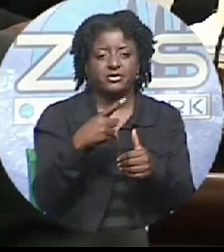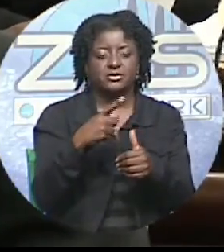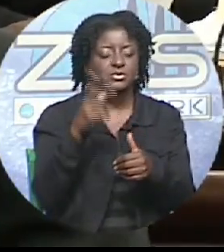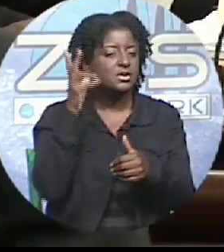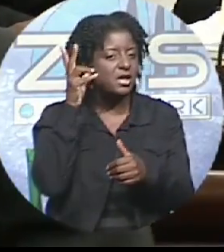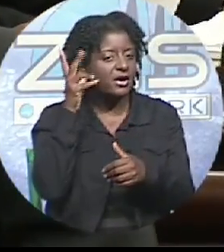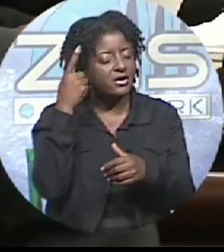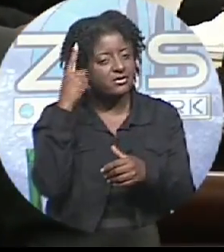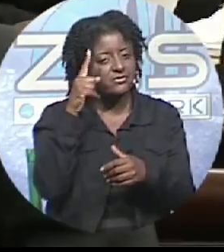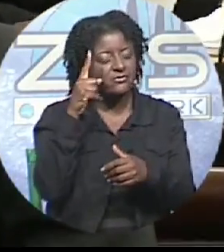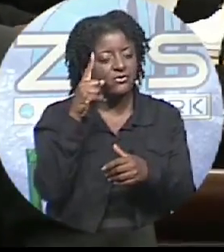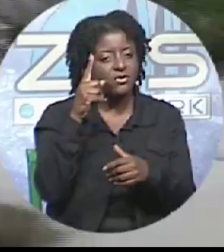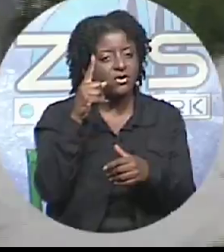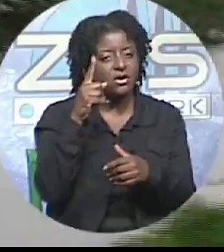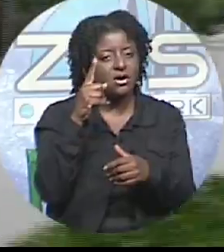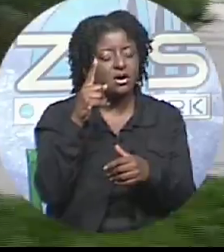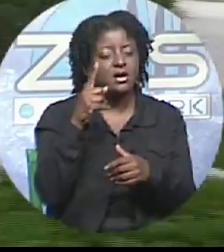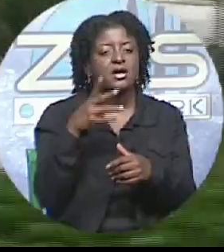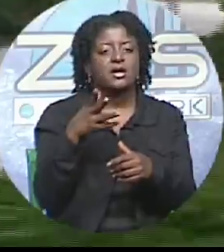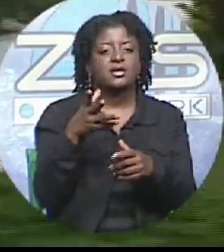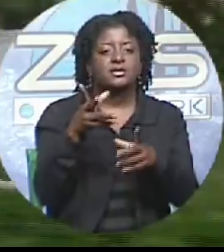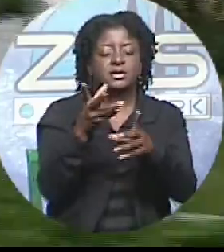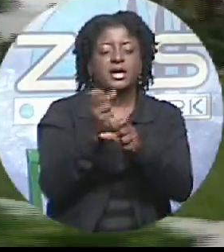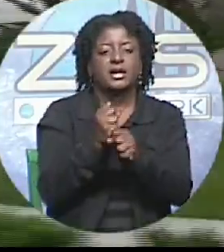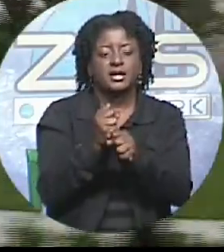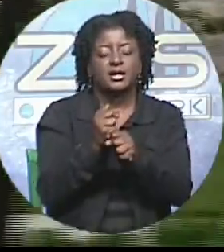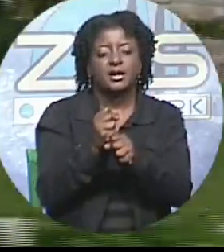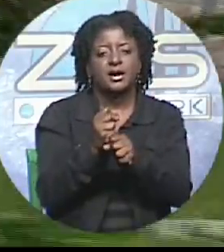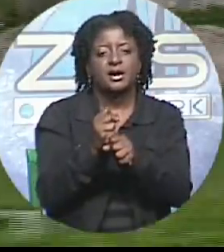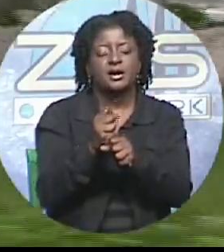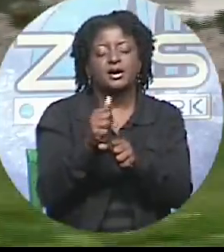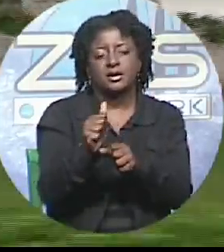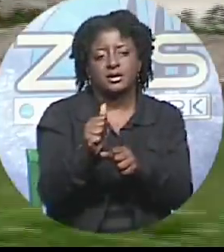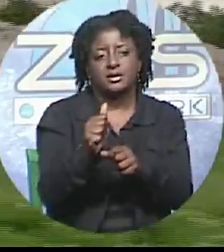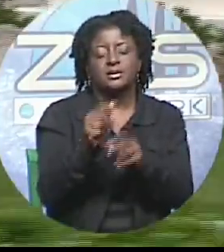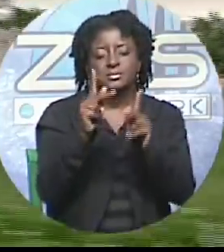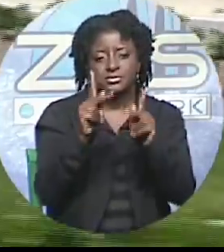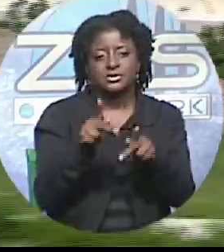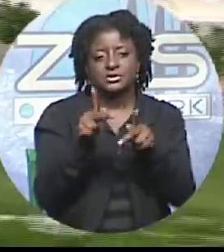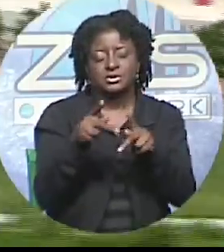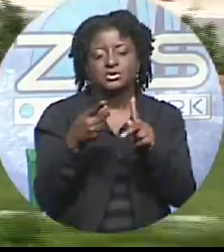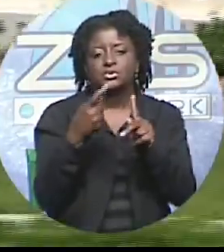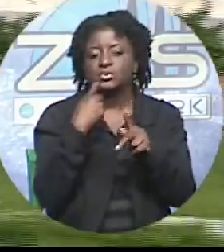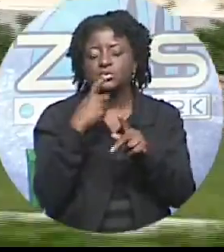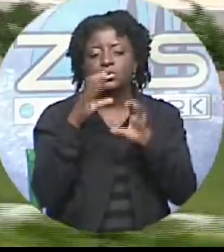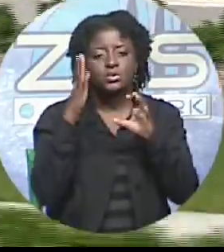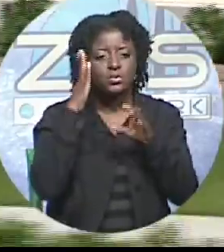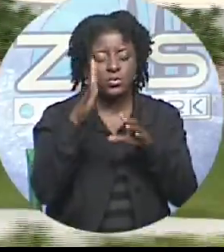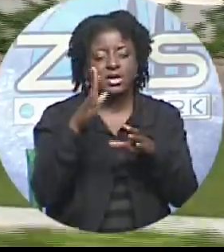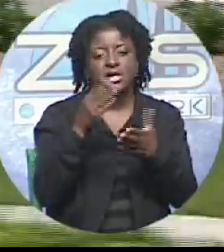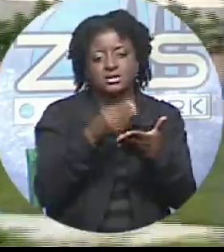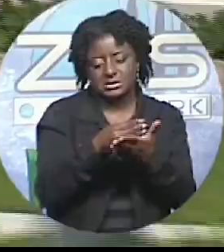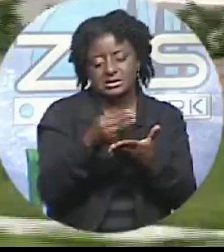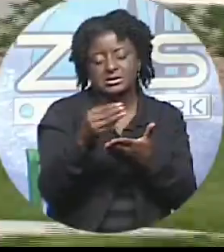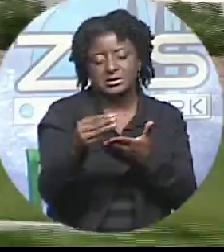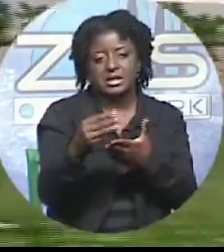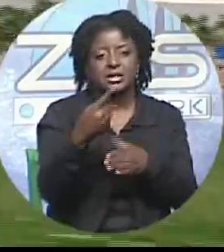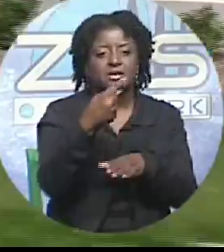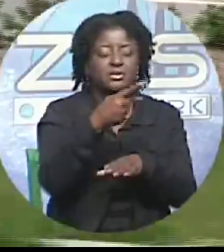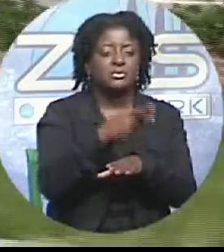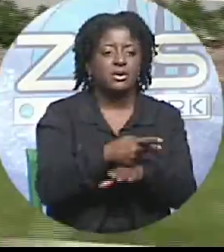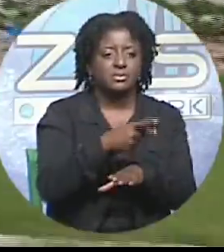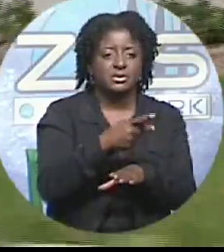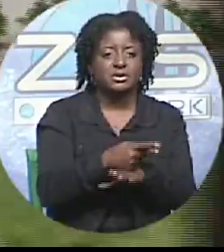a provisional liquidator will be held in the Supreme Court, as requested by Attorney General and Minister of Legal Affairs, Senator the Honorable